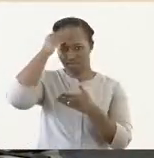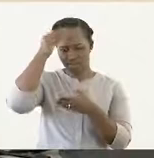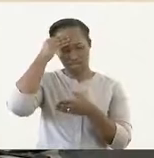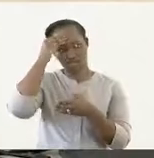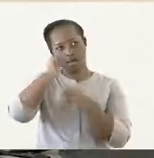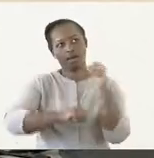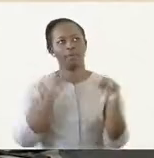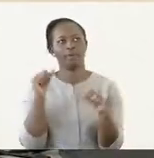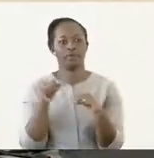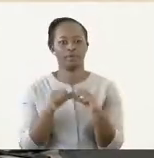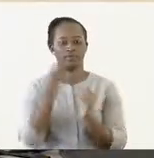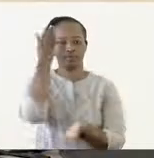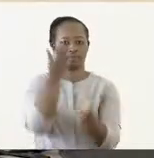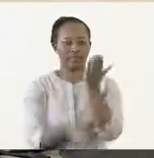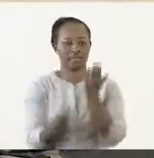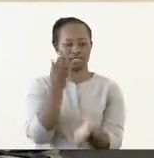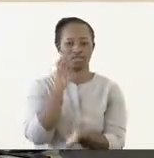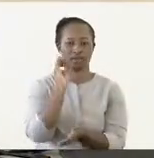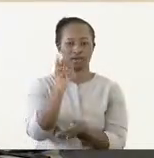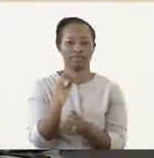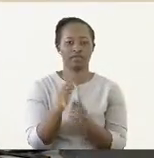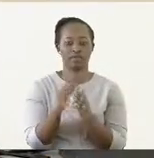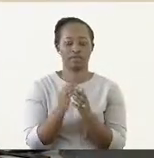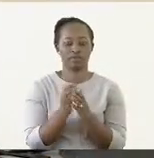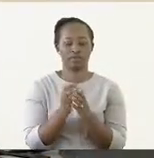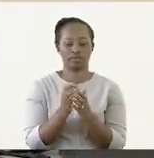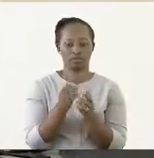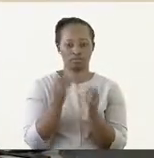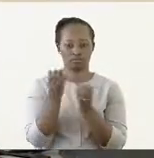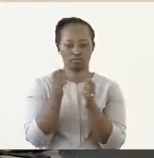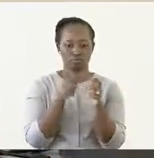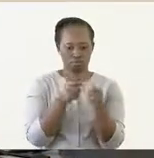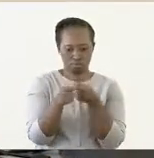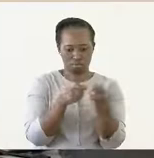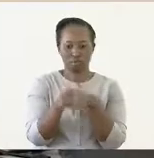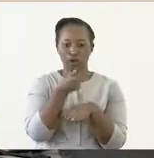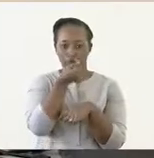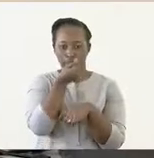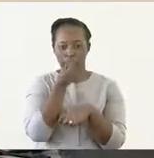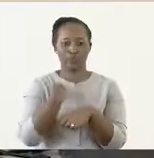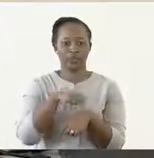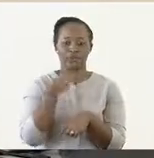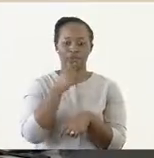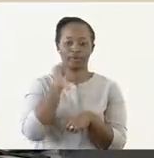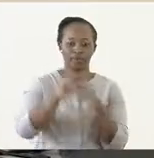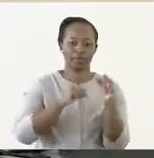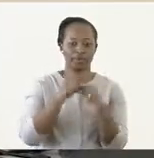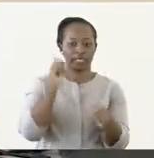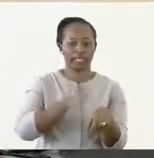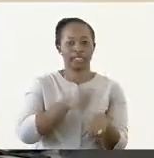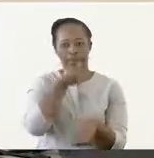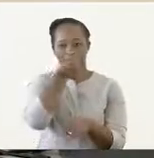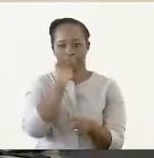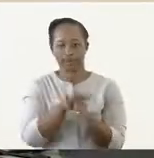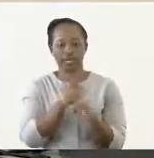about balancing or regulation of body temperature. We talked about when it is too hot,